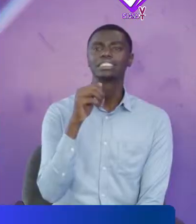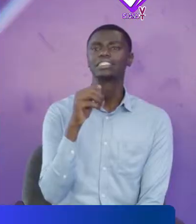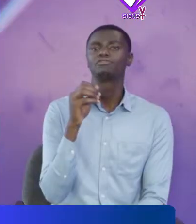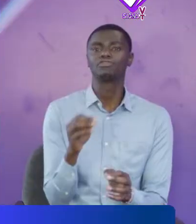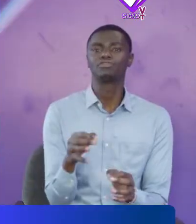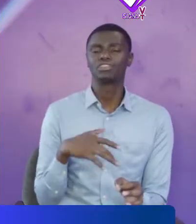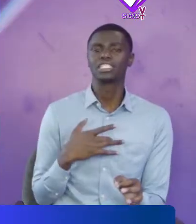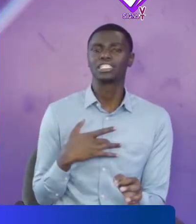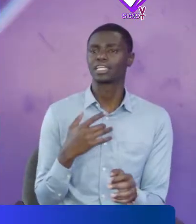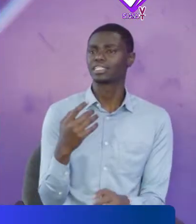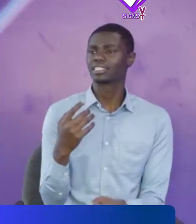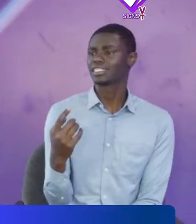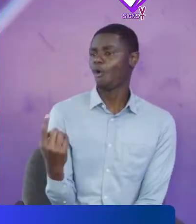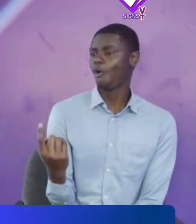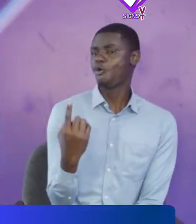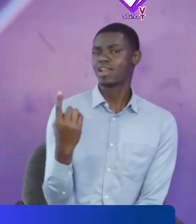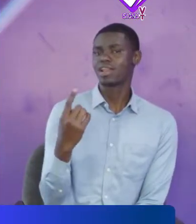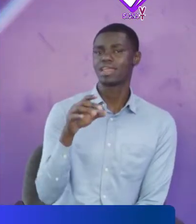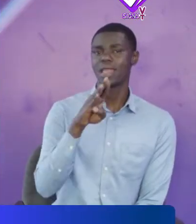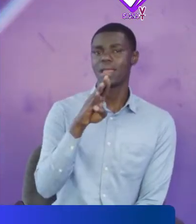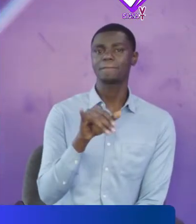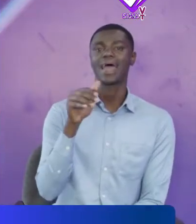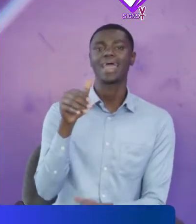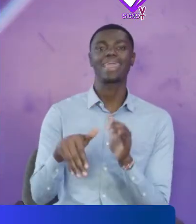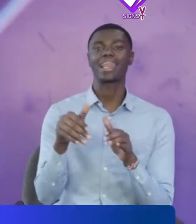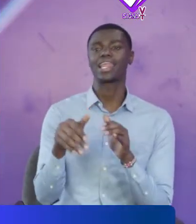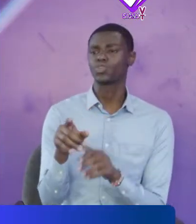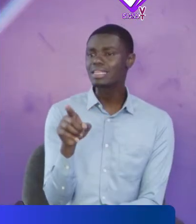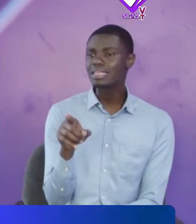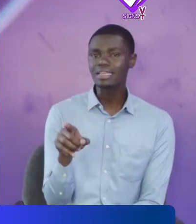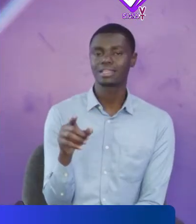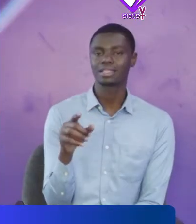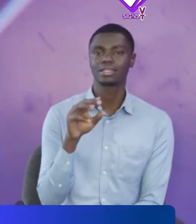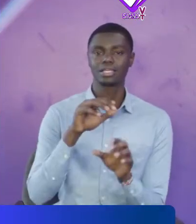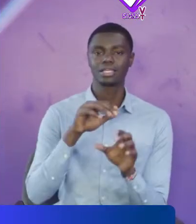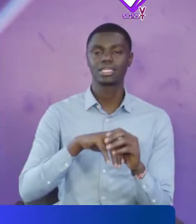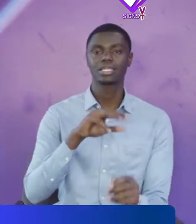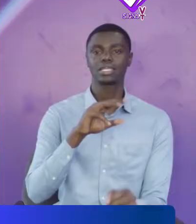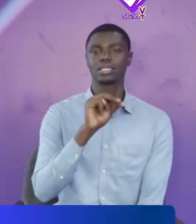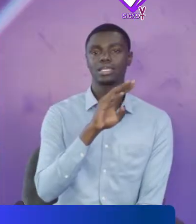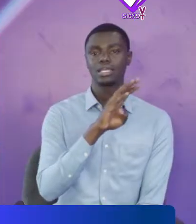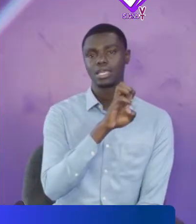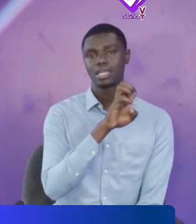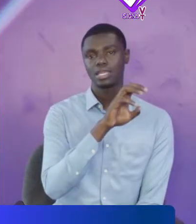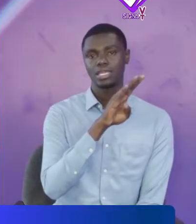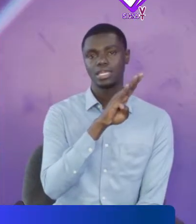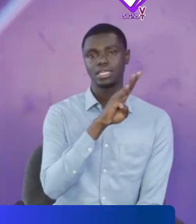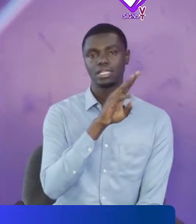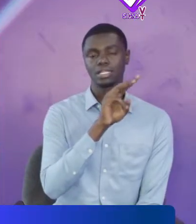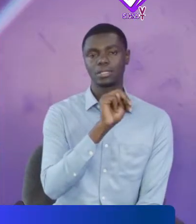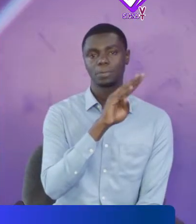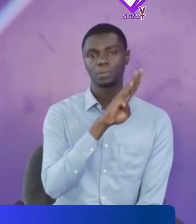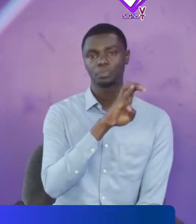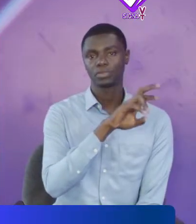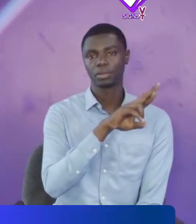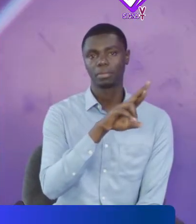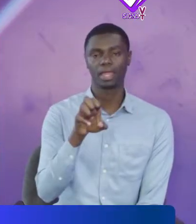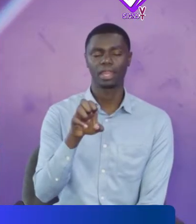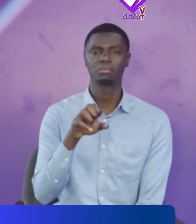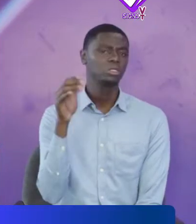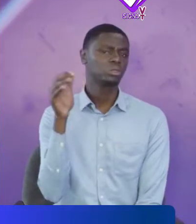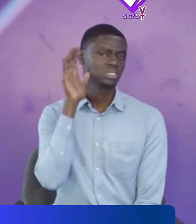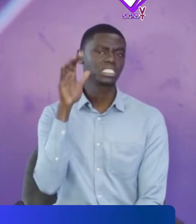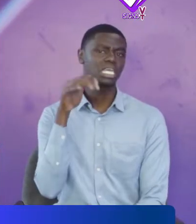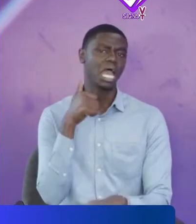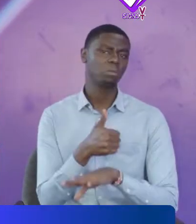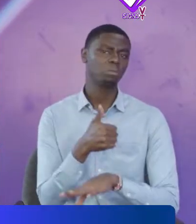country yes. except that one that is in Mbere. Of course, we've had words, slangs are being thrown left, right, and center,